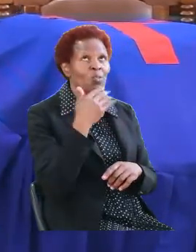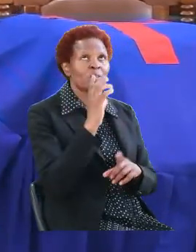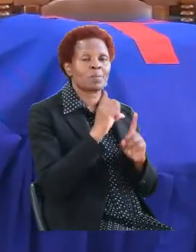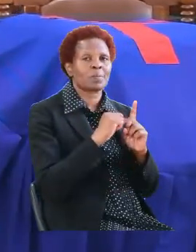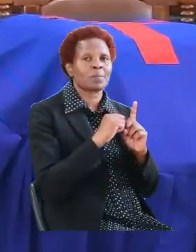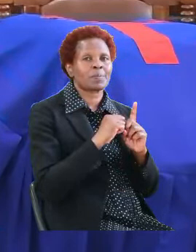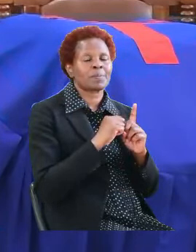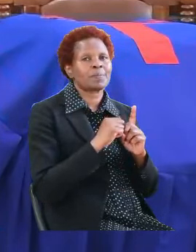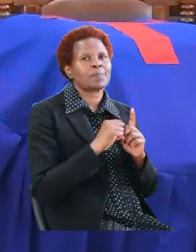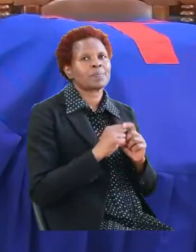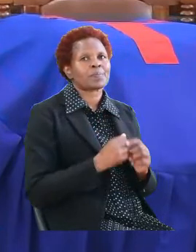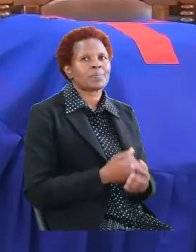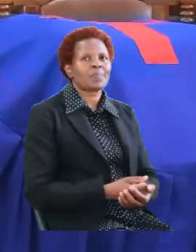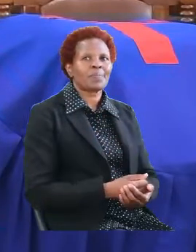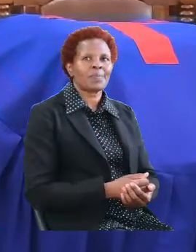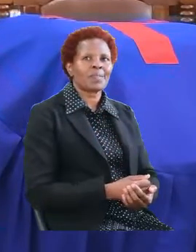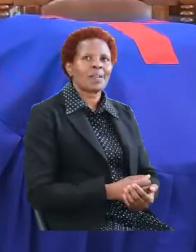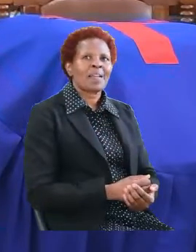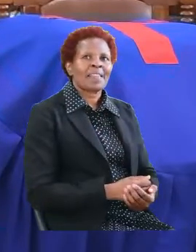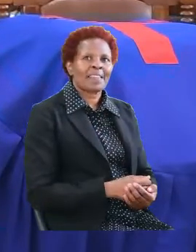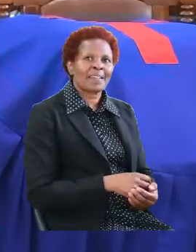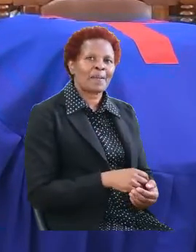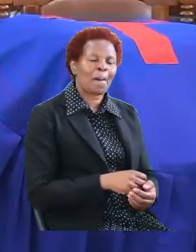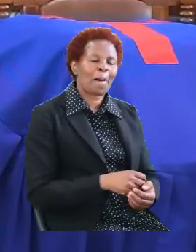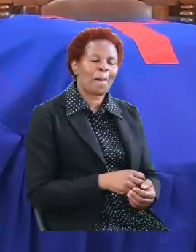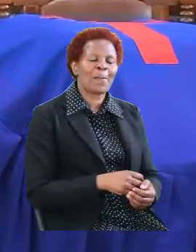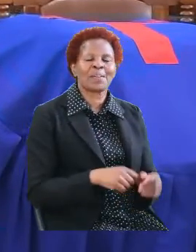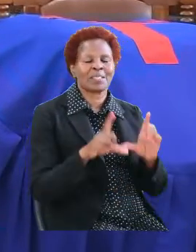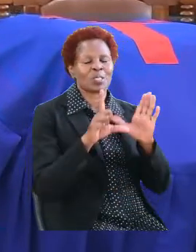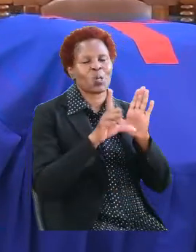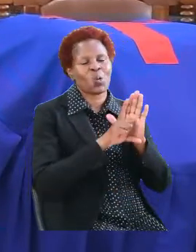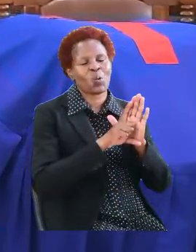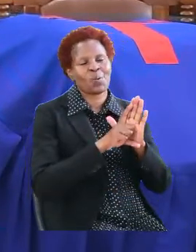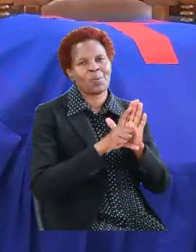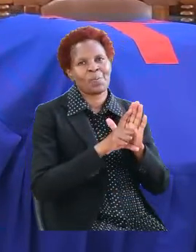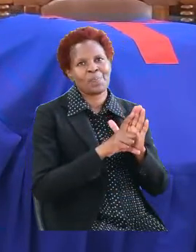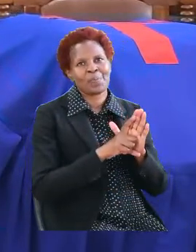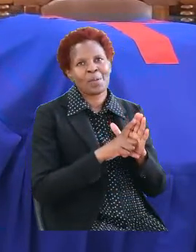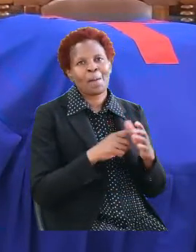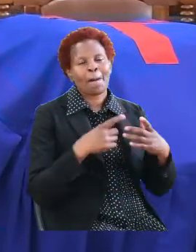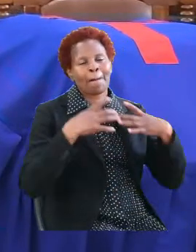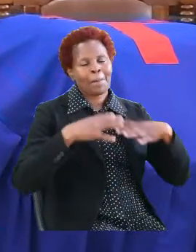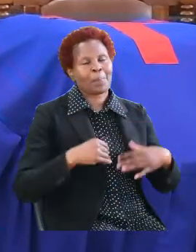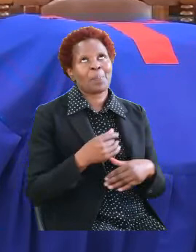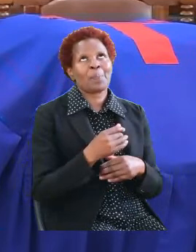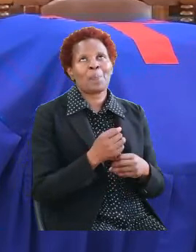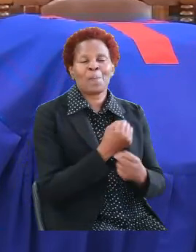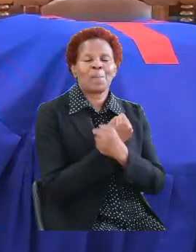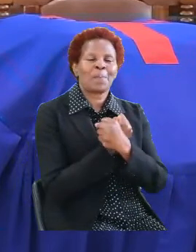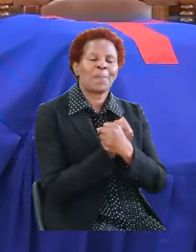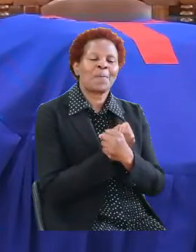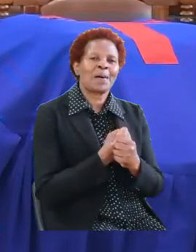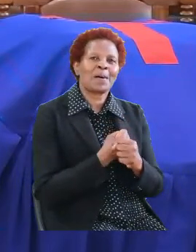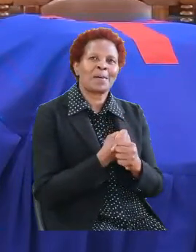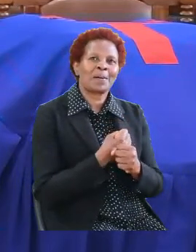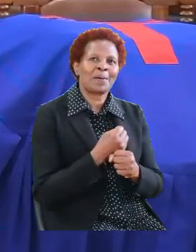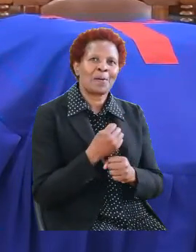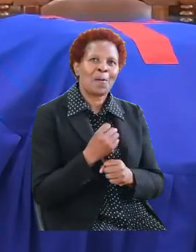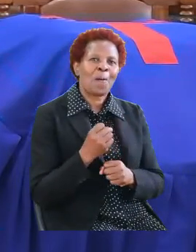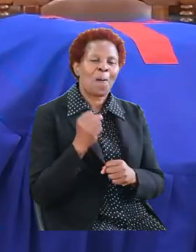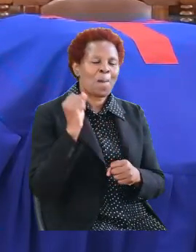word of the Lord. And also the decrees of the Lord. And so the people obeyed the Lord.